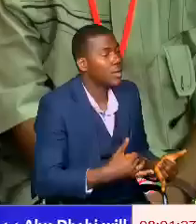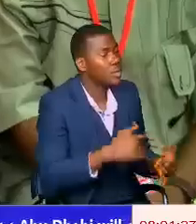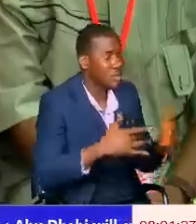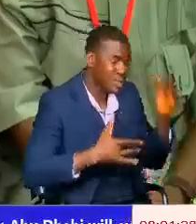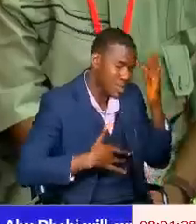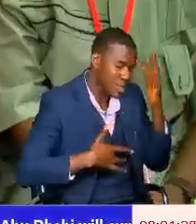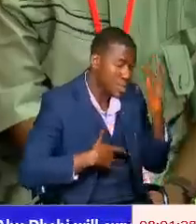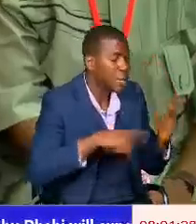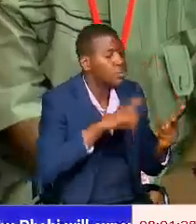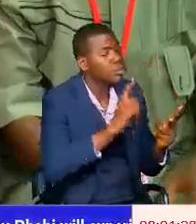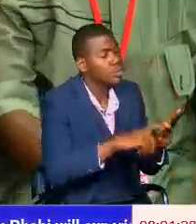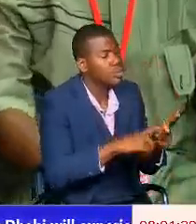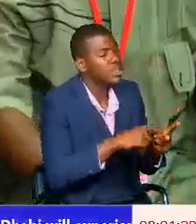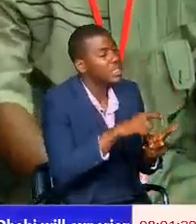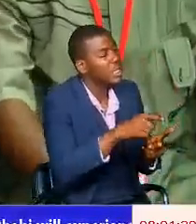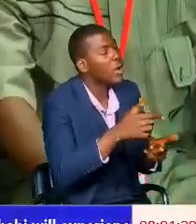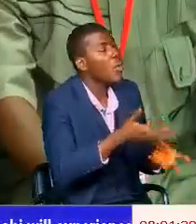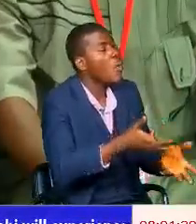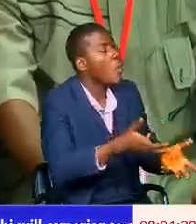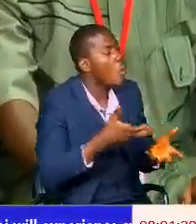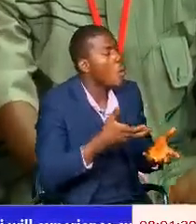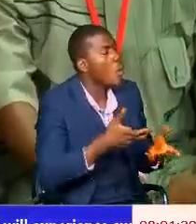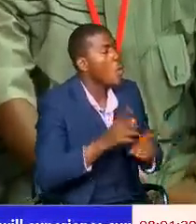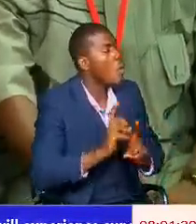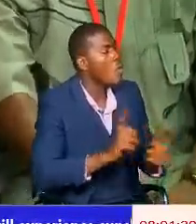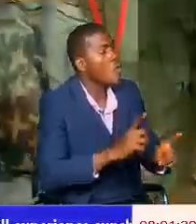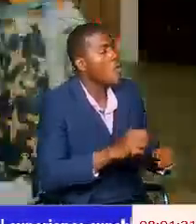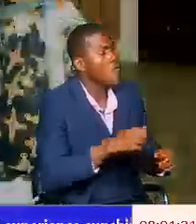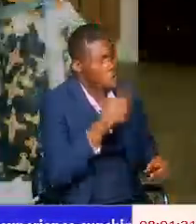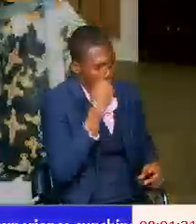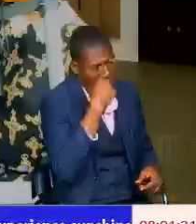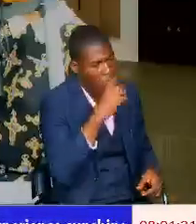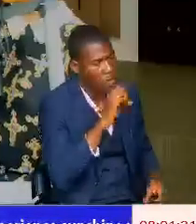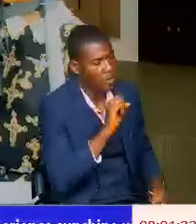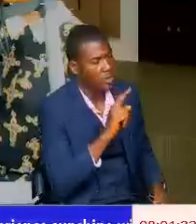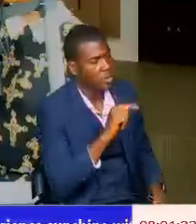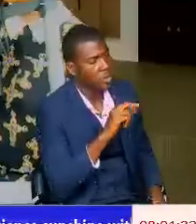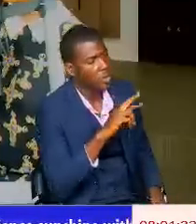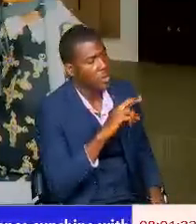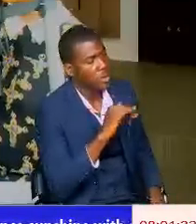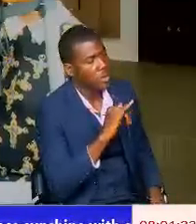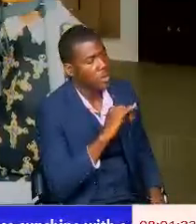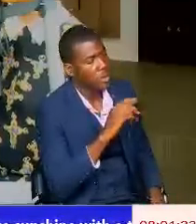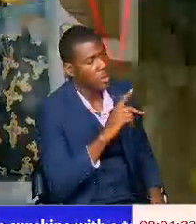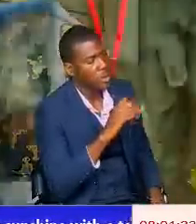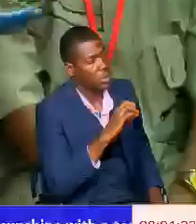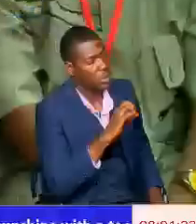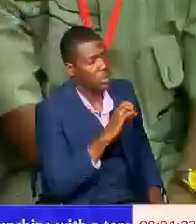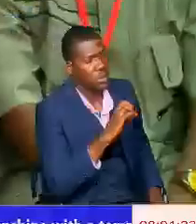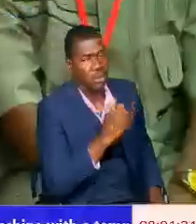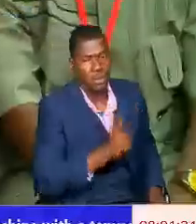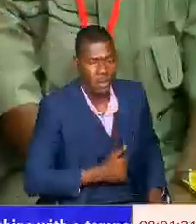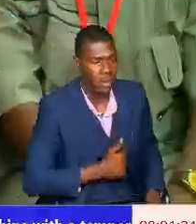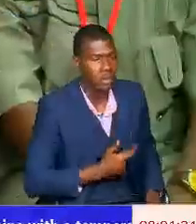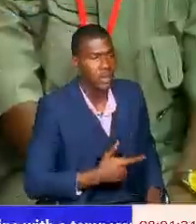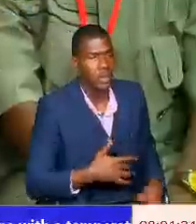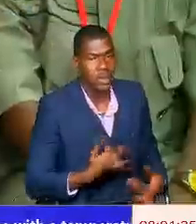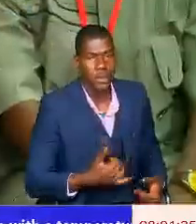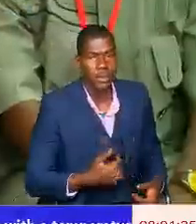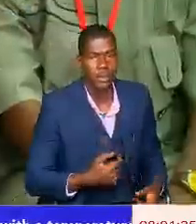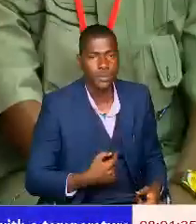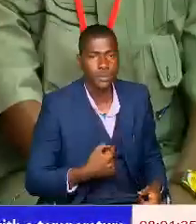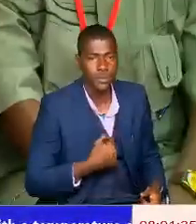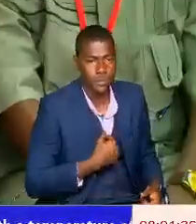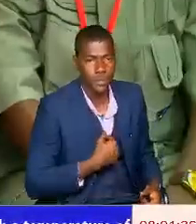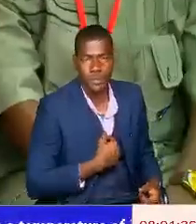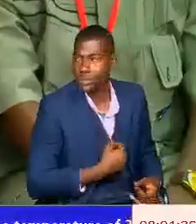they are battling with that one. This is something they are battling with. I will, when I finish giving the feedback, I will let him also put in a